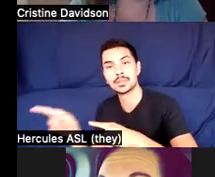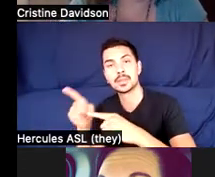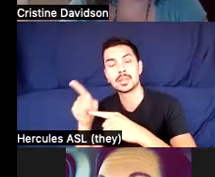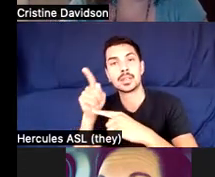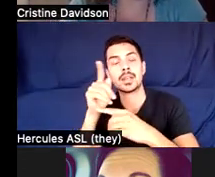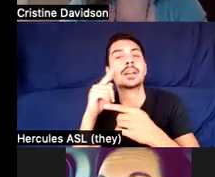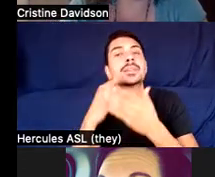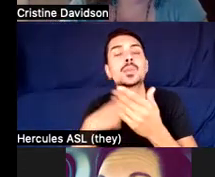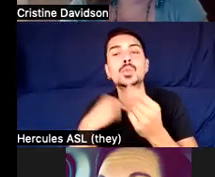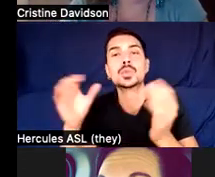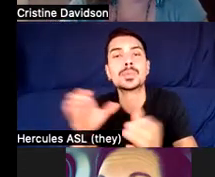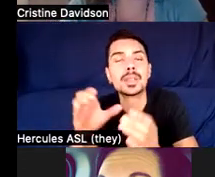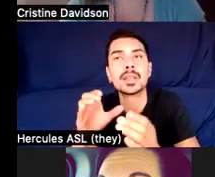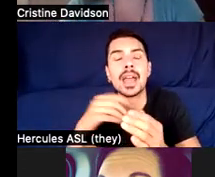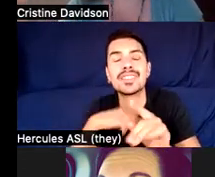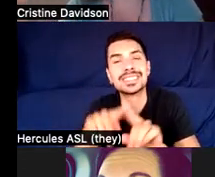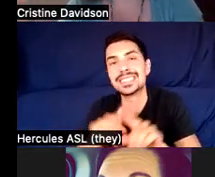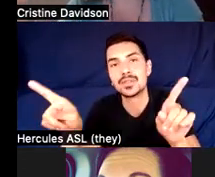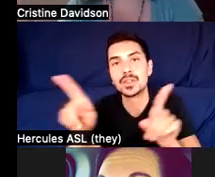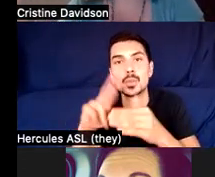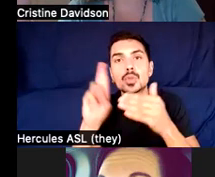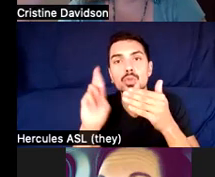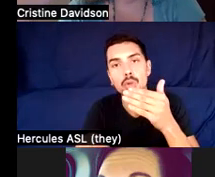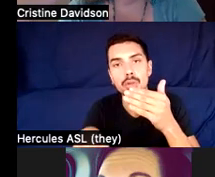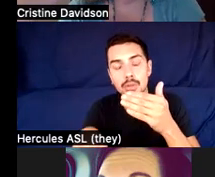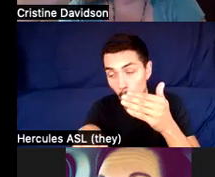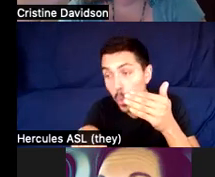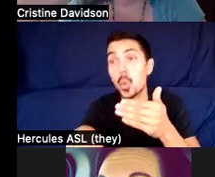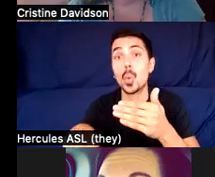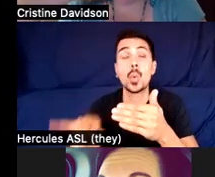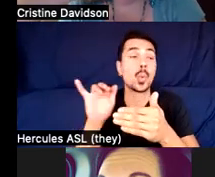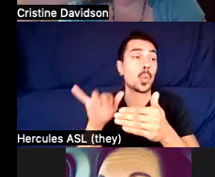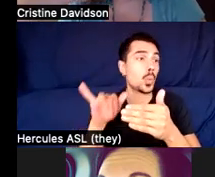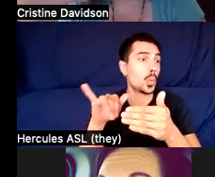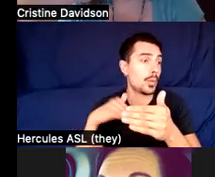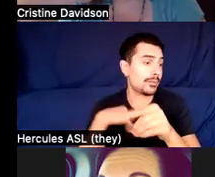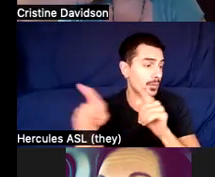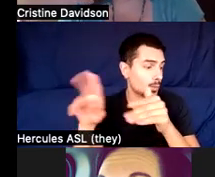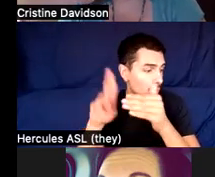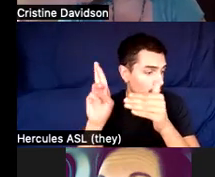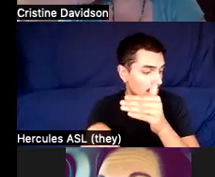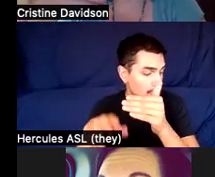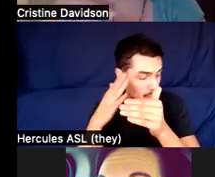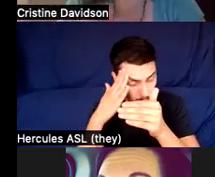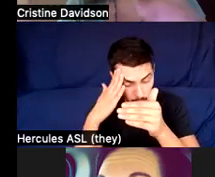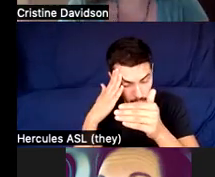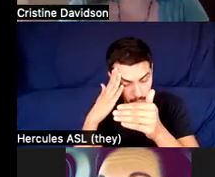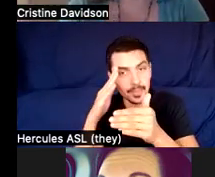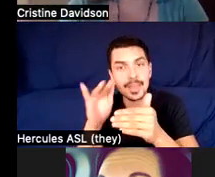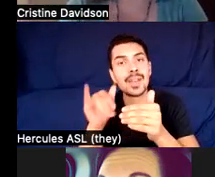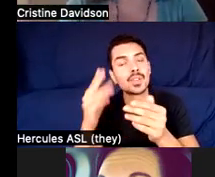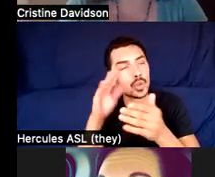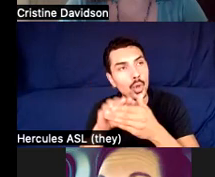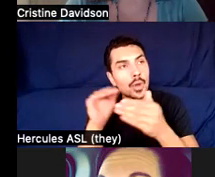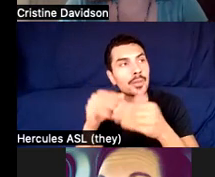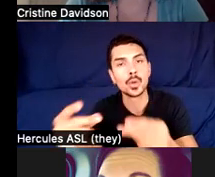never thought it would happen, but guess what, it did, right? And so just be kind of quick on our feet about